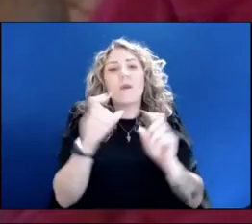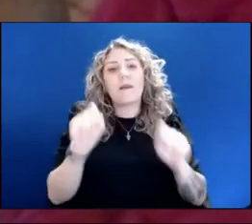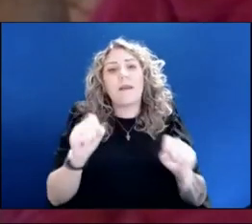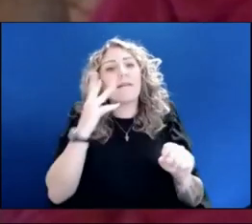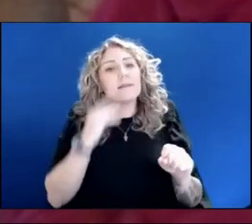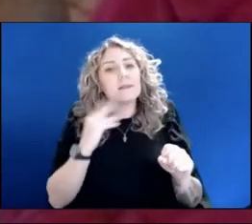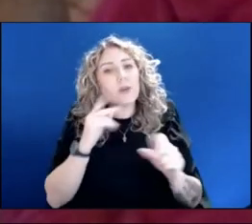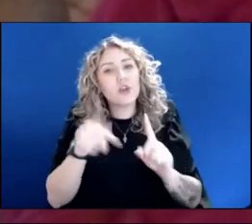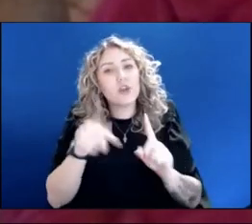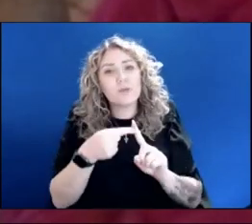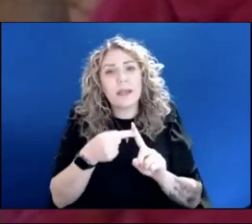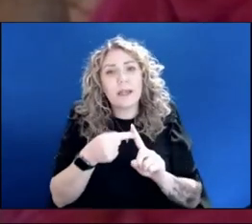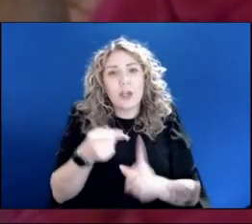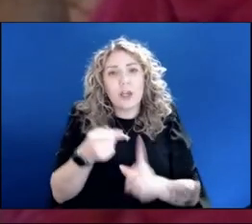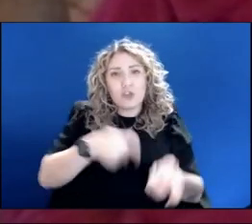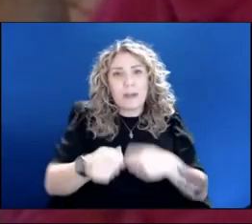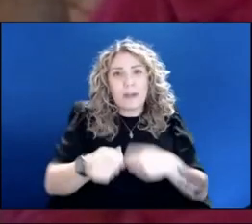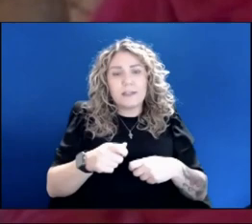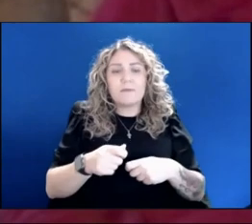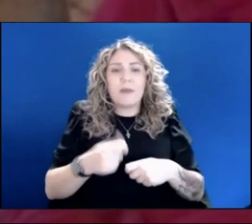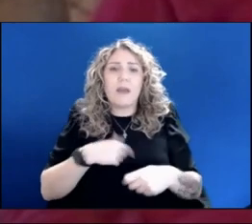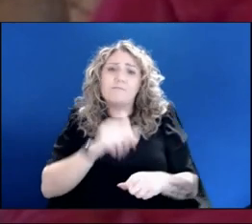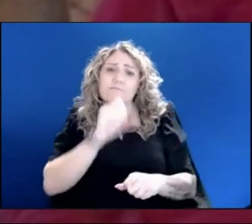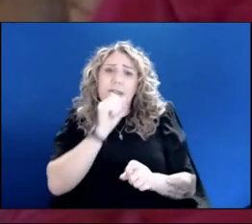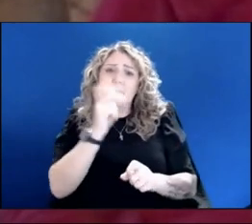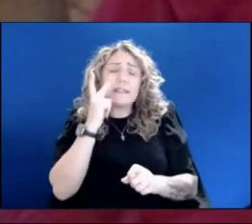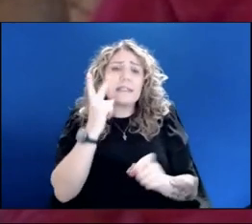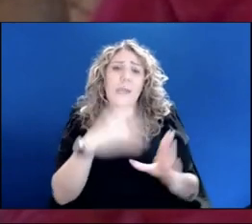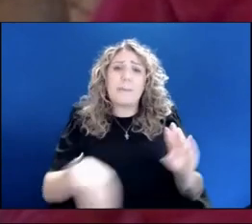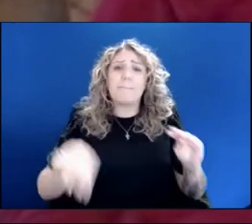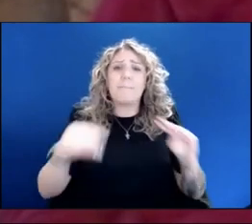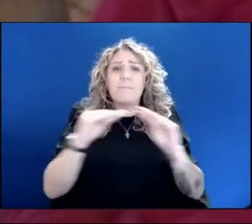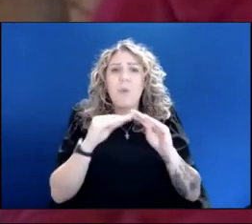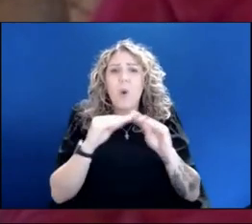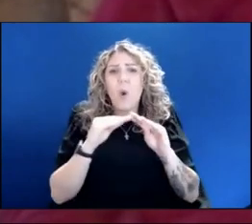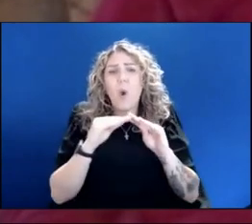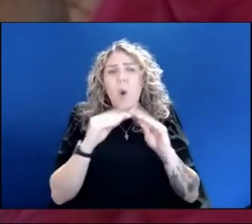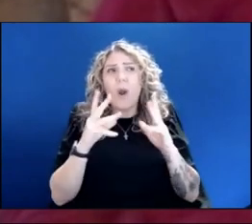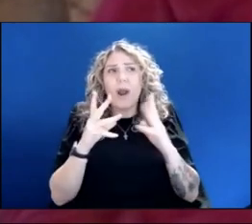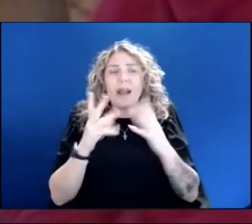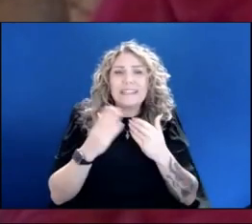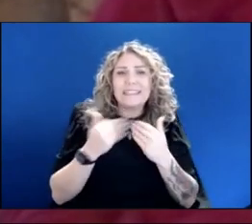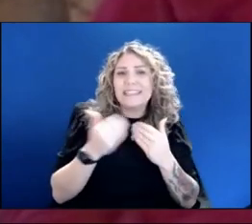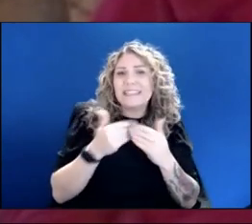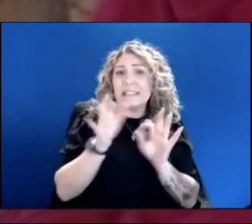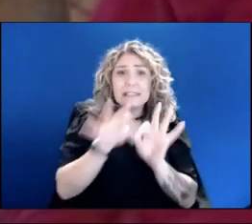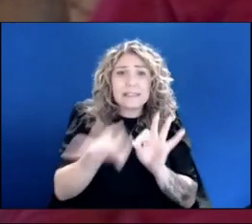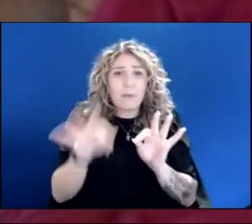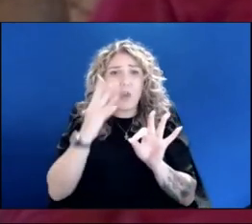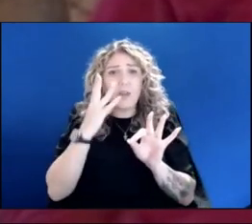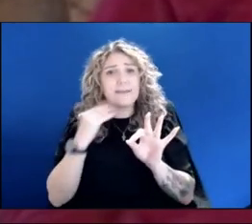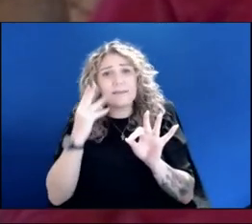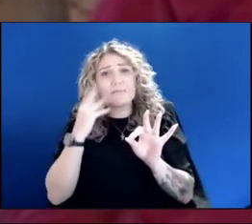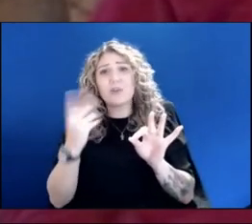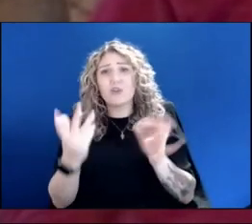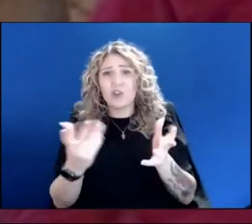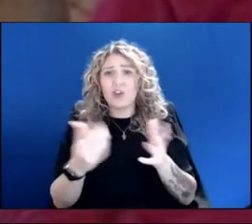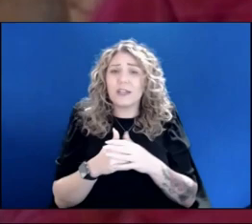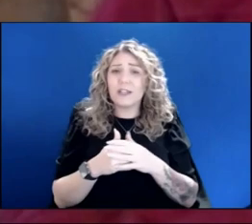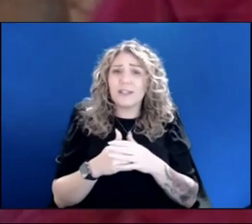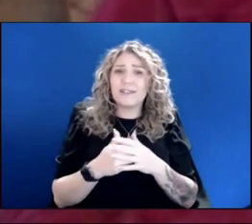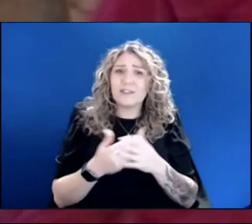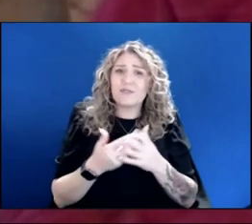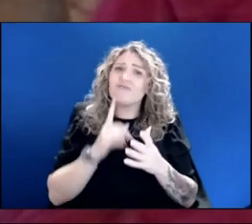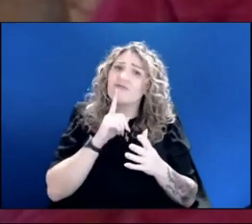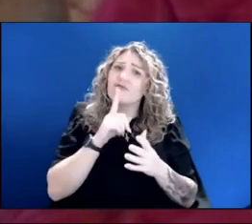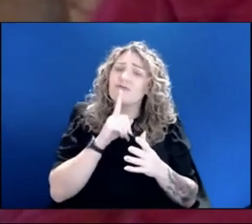get a transplant. And I would love to see more of just a very easy, simple experience to go through, because it really makes